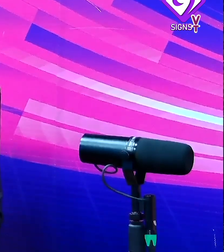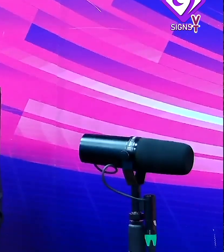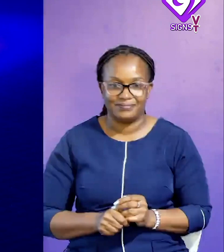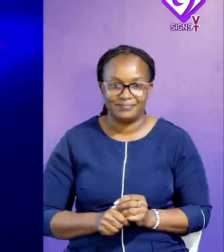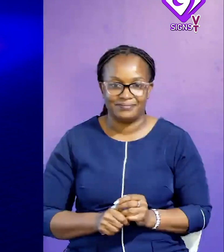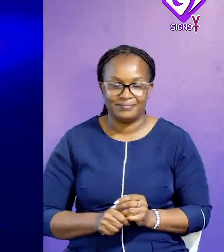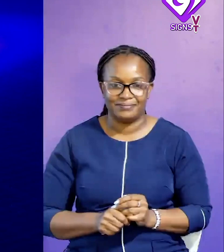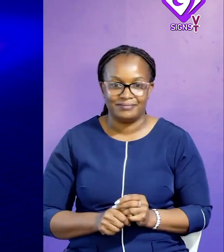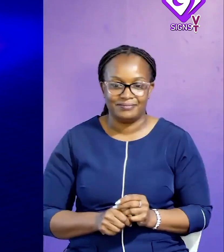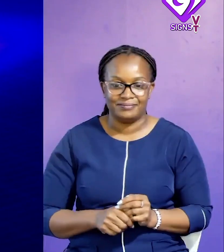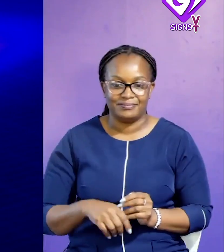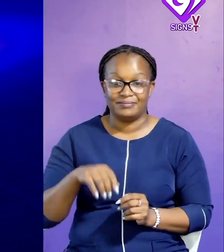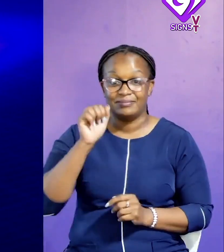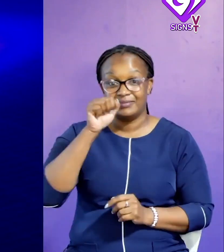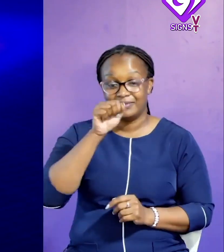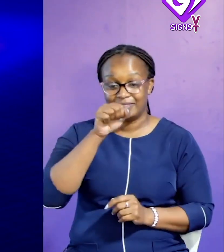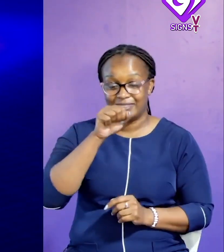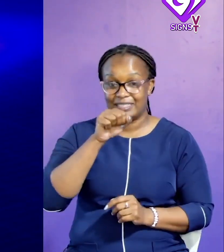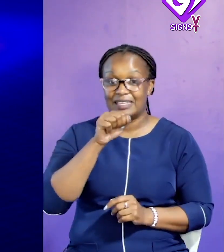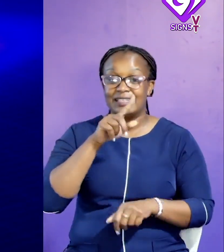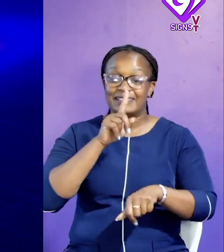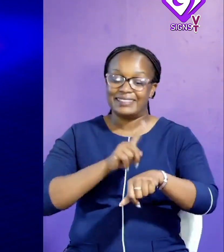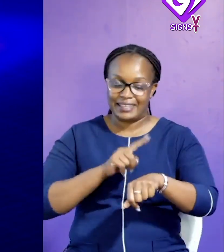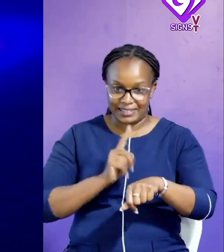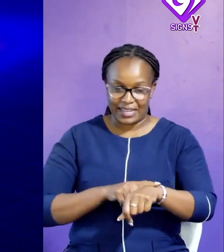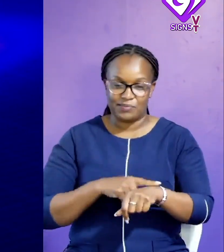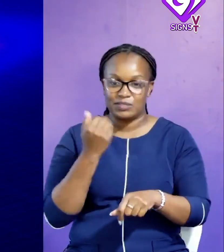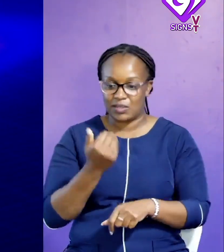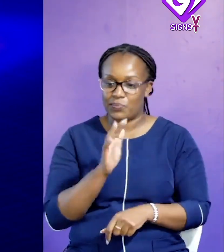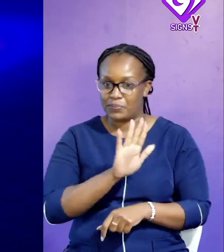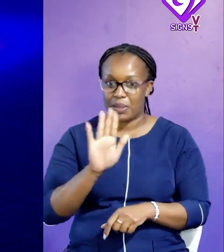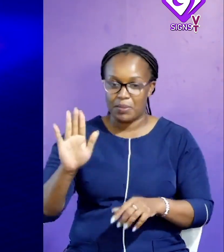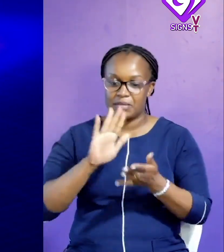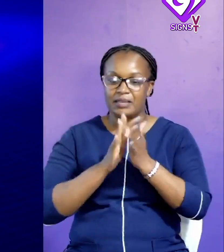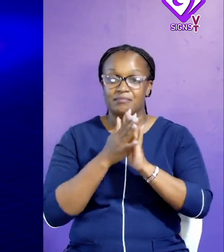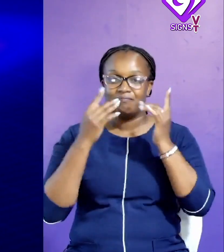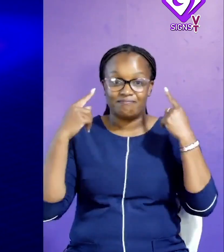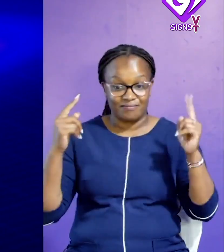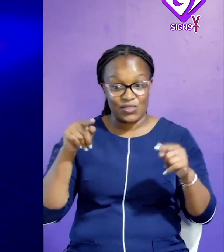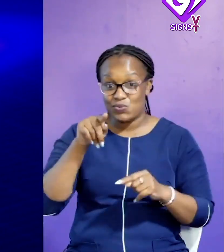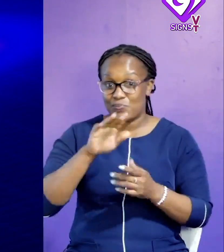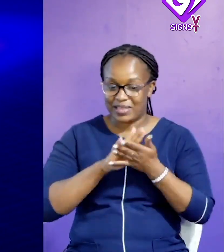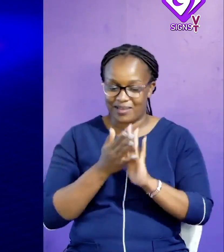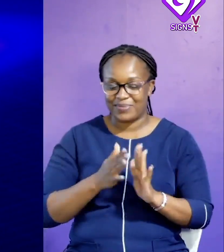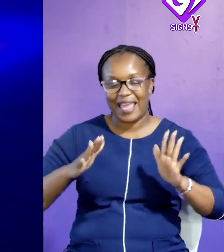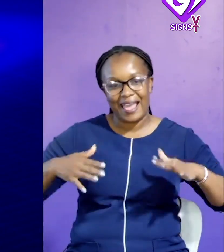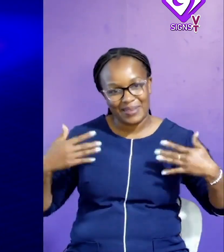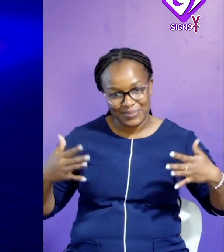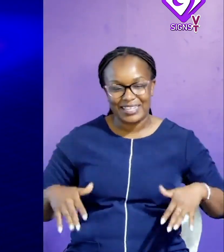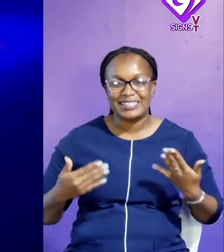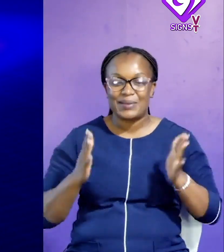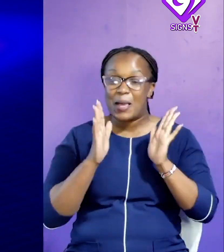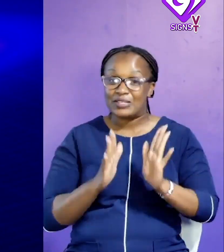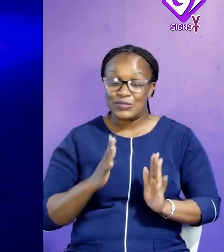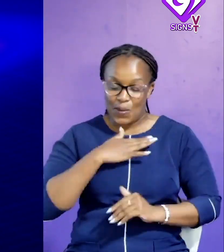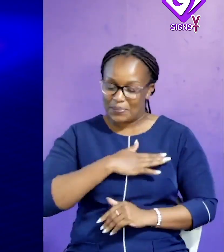Yes. Become successful, you'll be the most happiest person. So kindly let us take our children